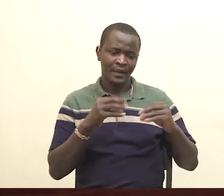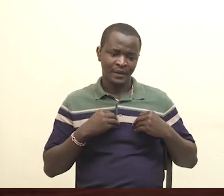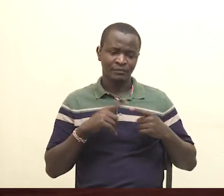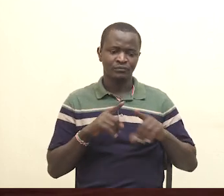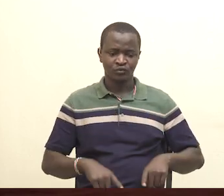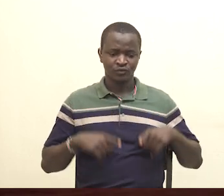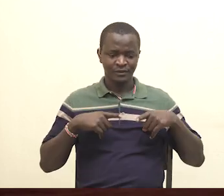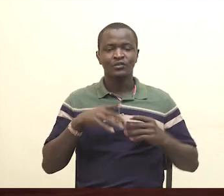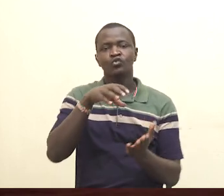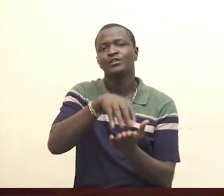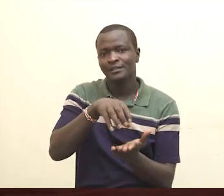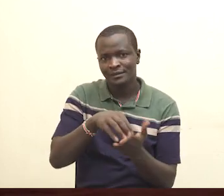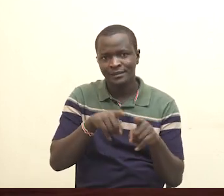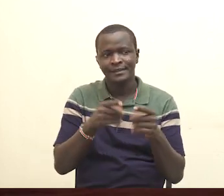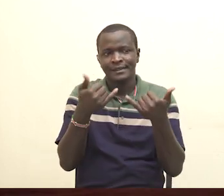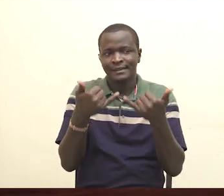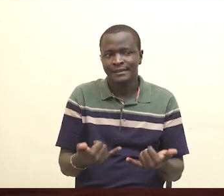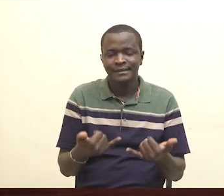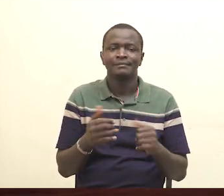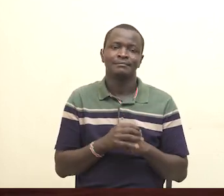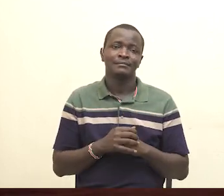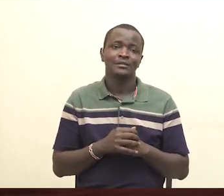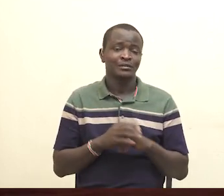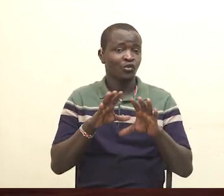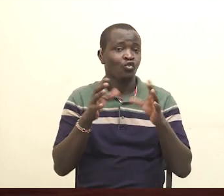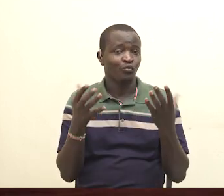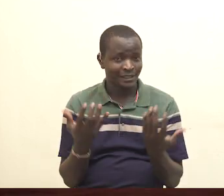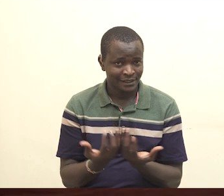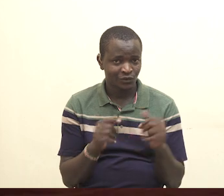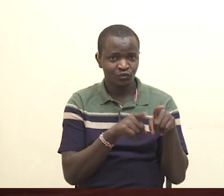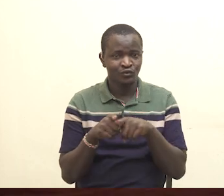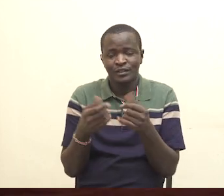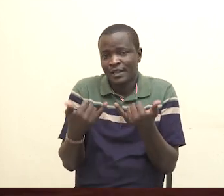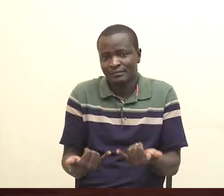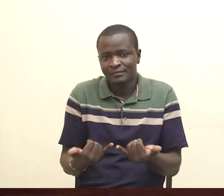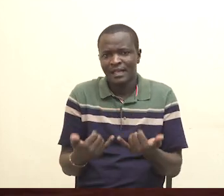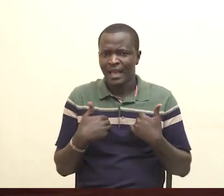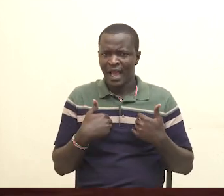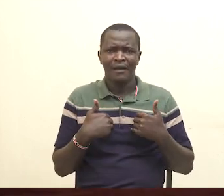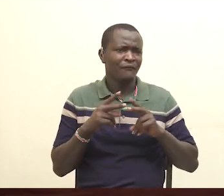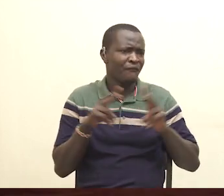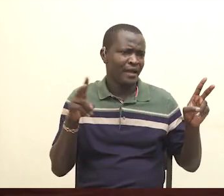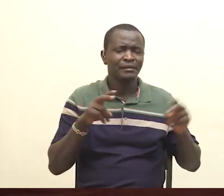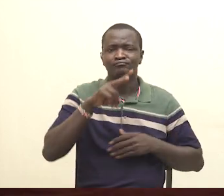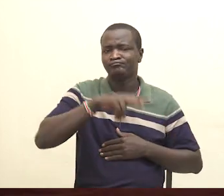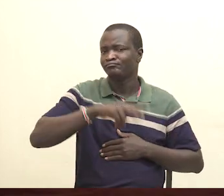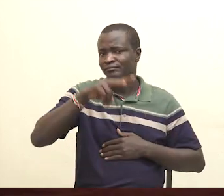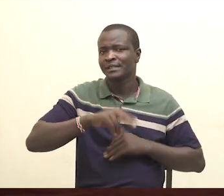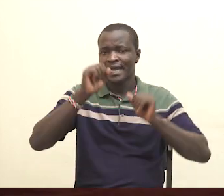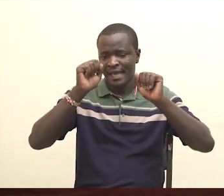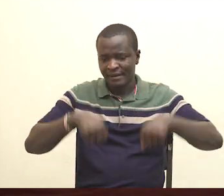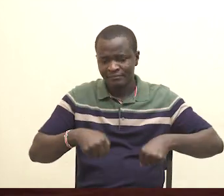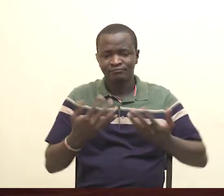live with this condition. Now, in the community also now, the stigma has gone down. Now we